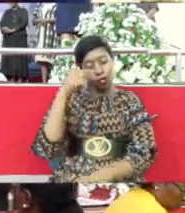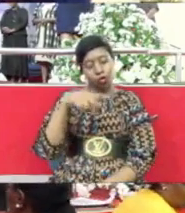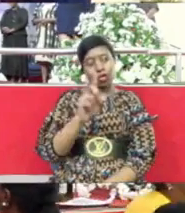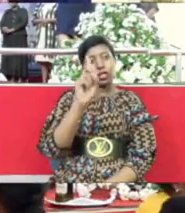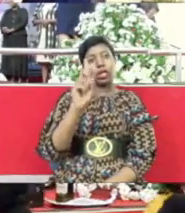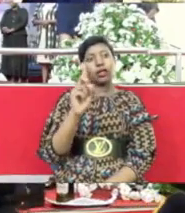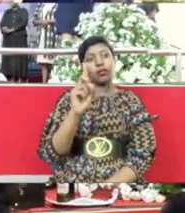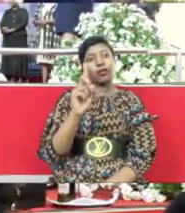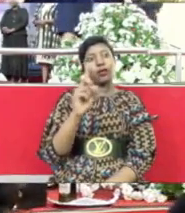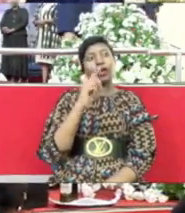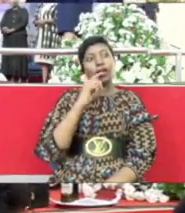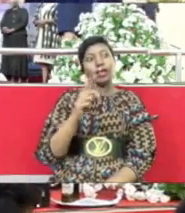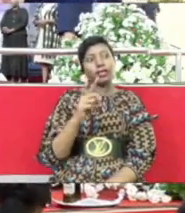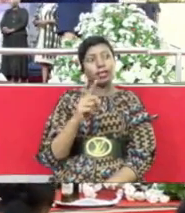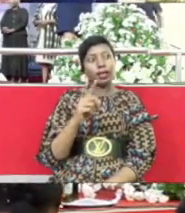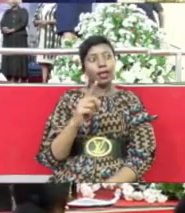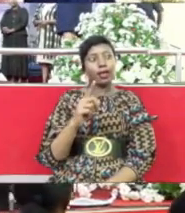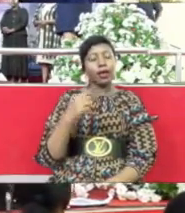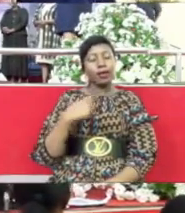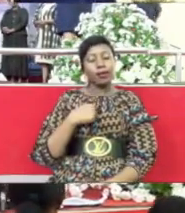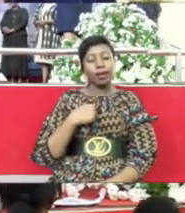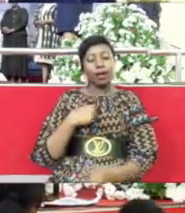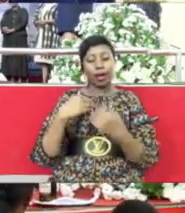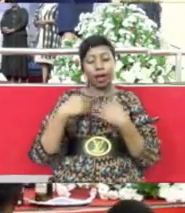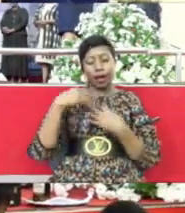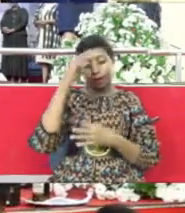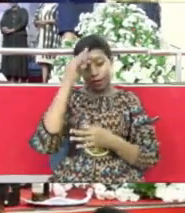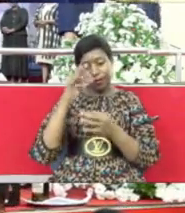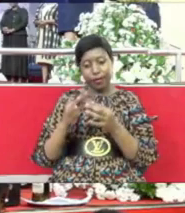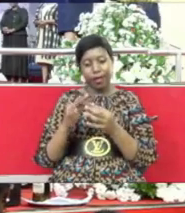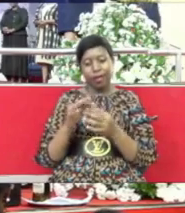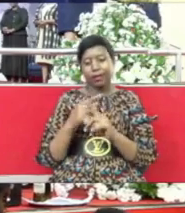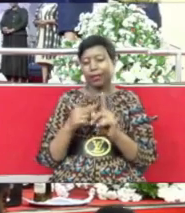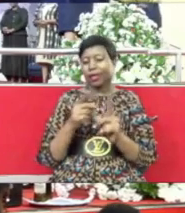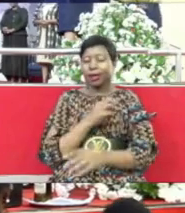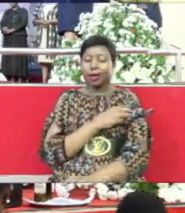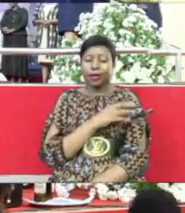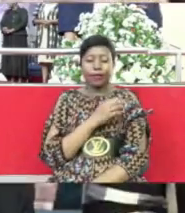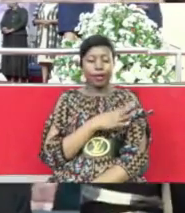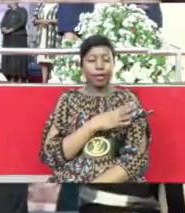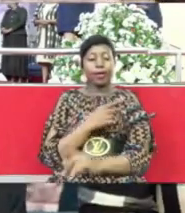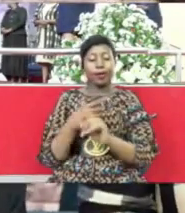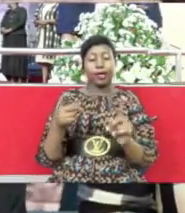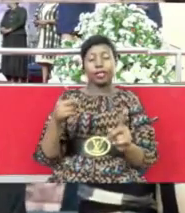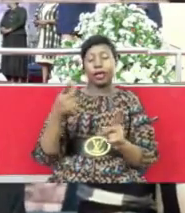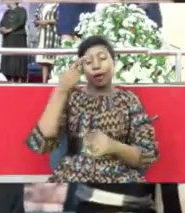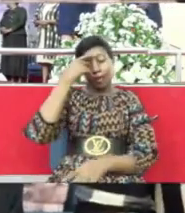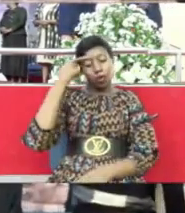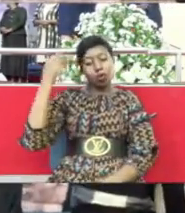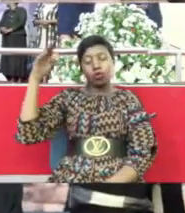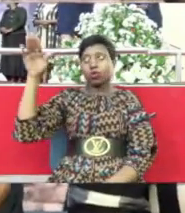I know I have this thing that is causing me to be afraid. But because your word tells me not to be afraid